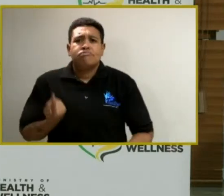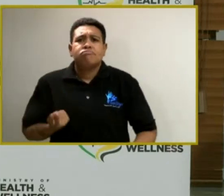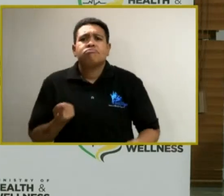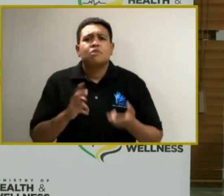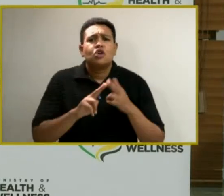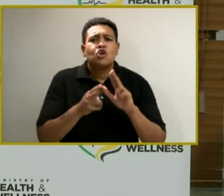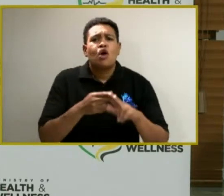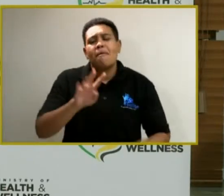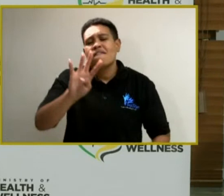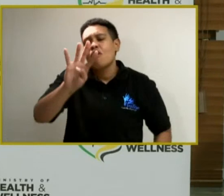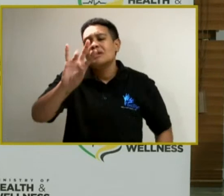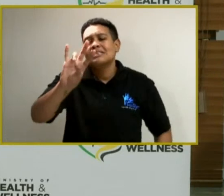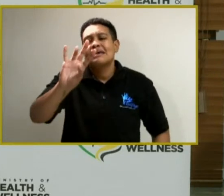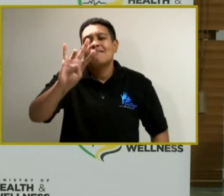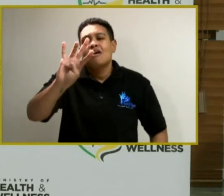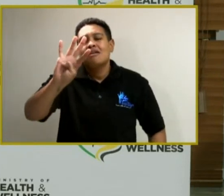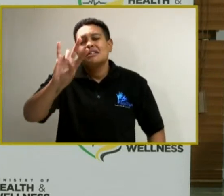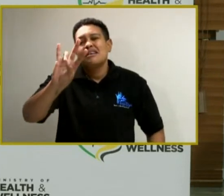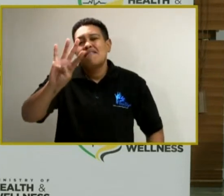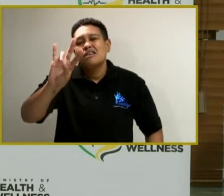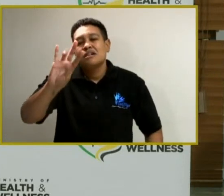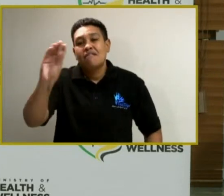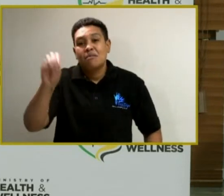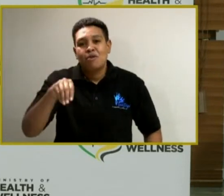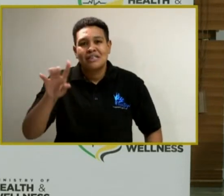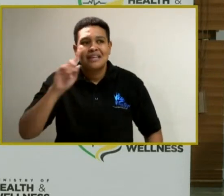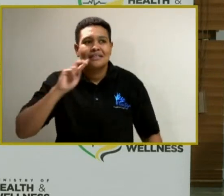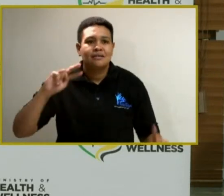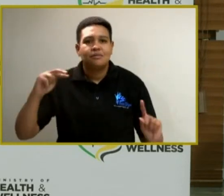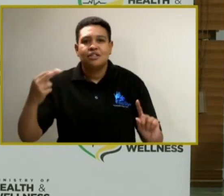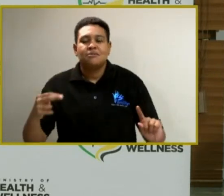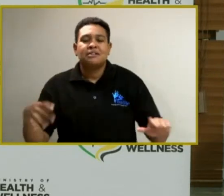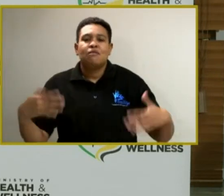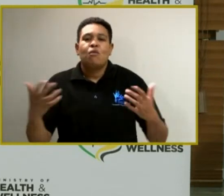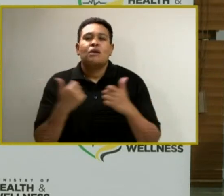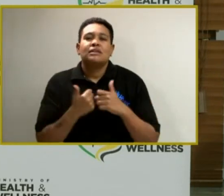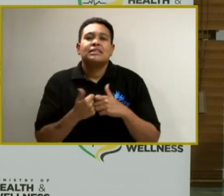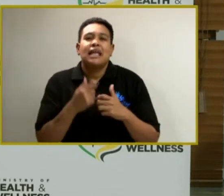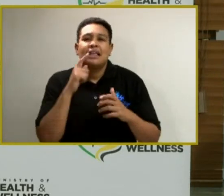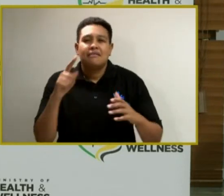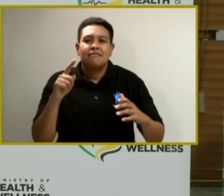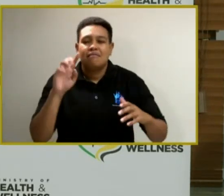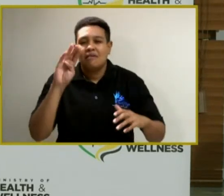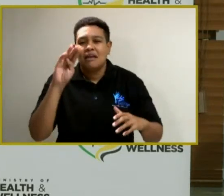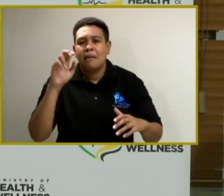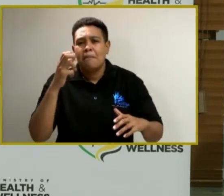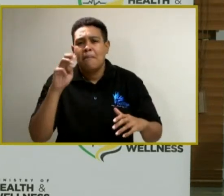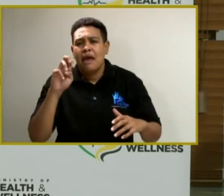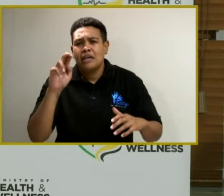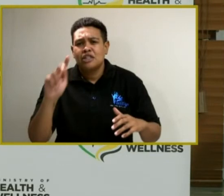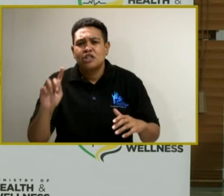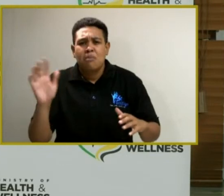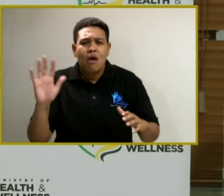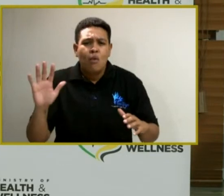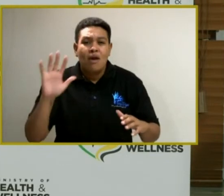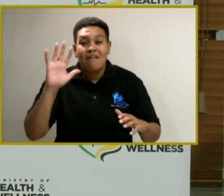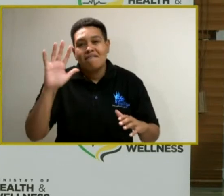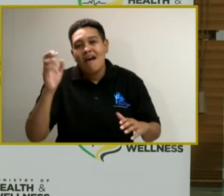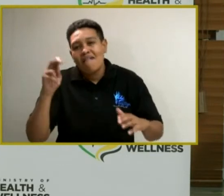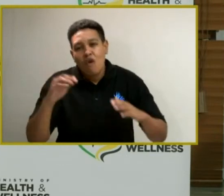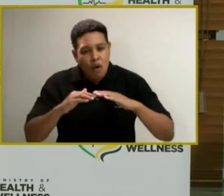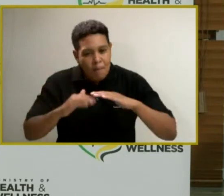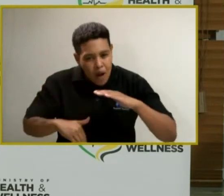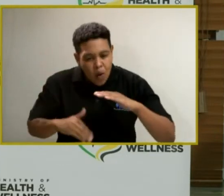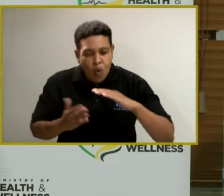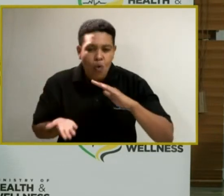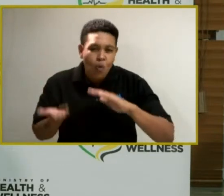numbered 47%. In context, of course, the sort of benchmark where you're comfortable is 5 or below.